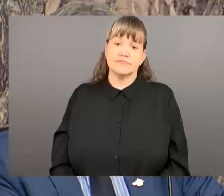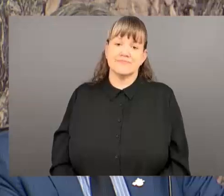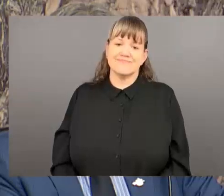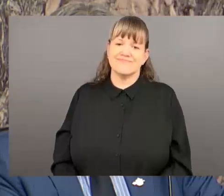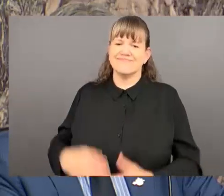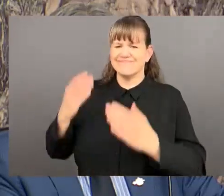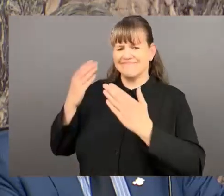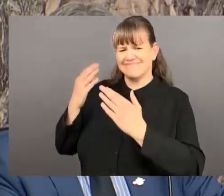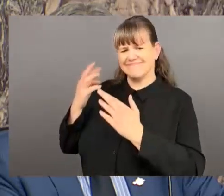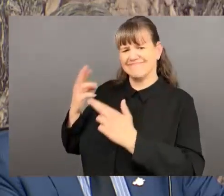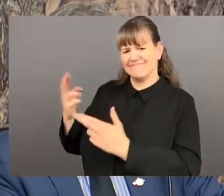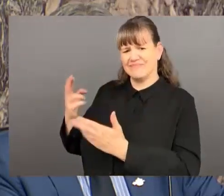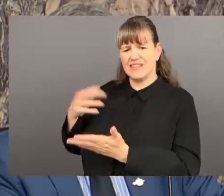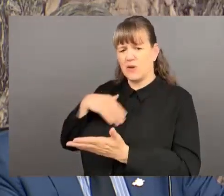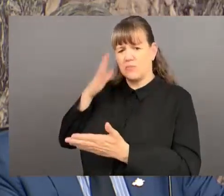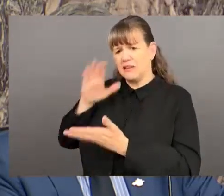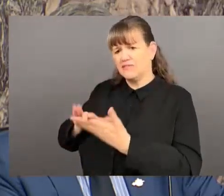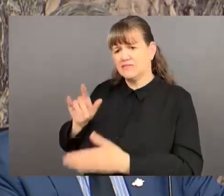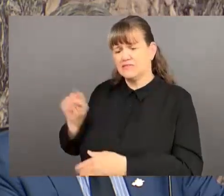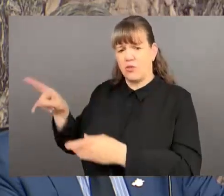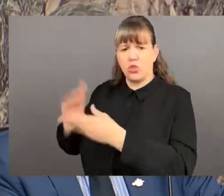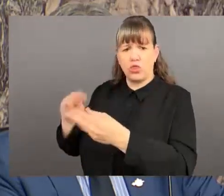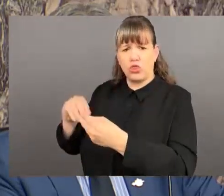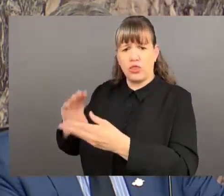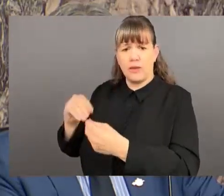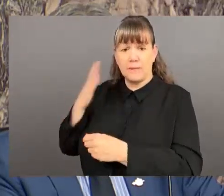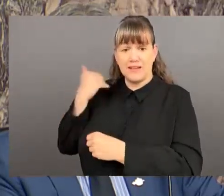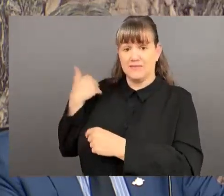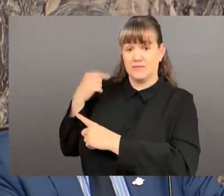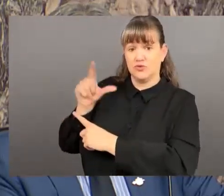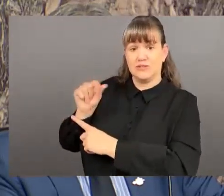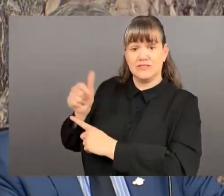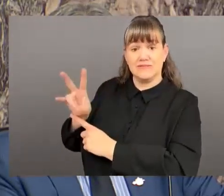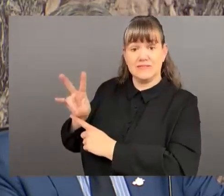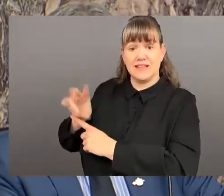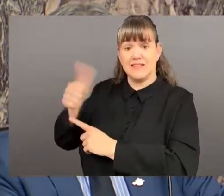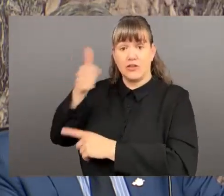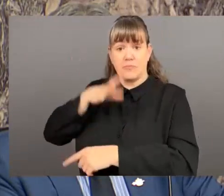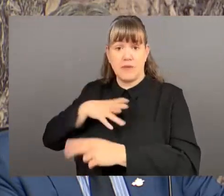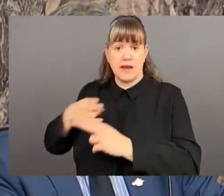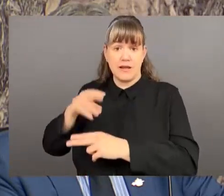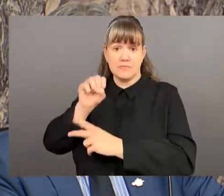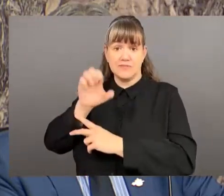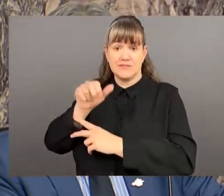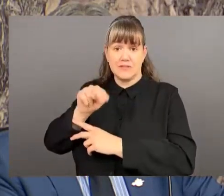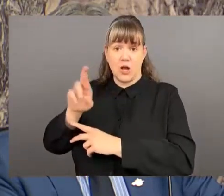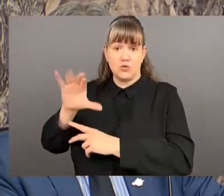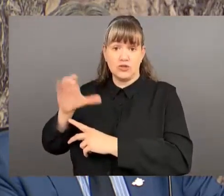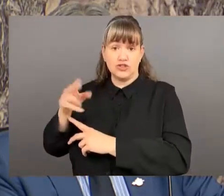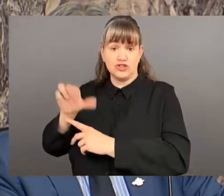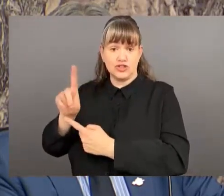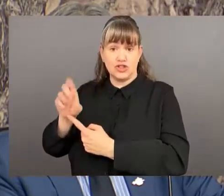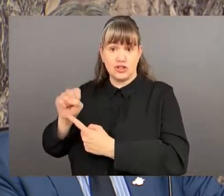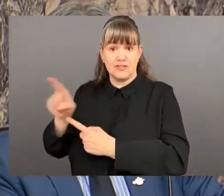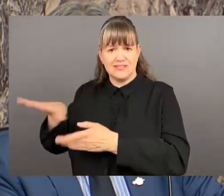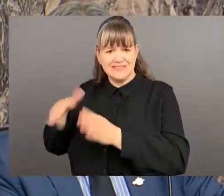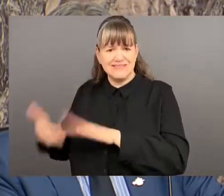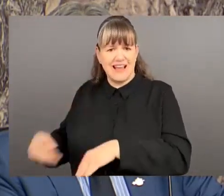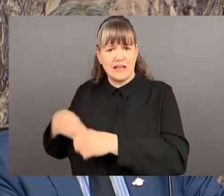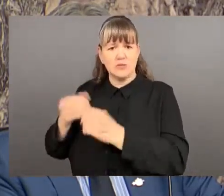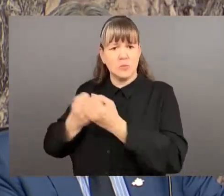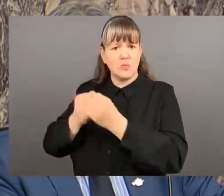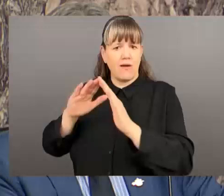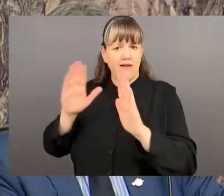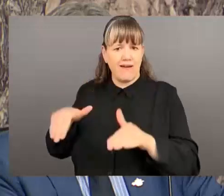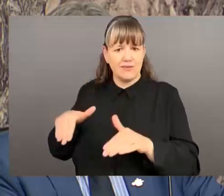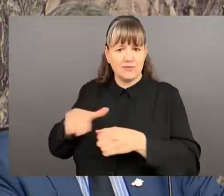Sean Richards died in a supportive housing unit, and it took 3 days to find his body. And back then, his mother was told that changes would be made and that no family would ever